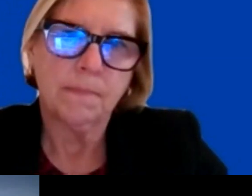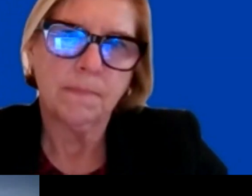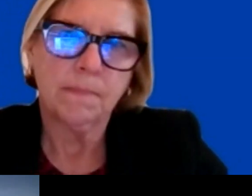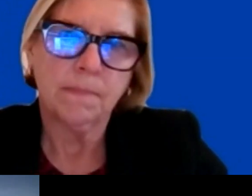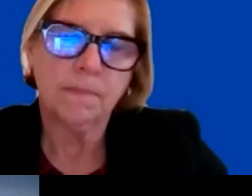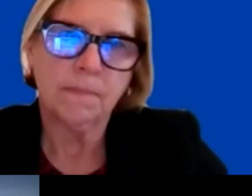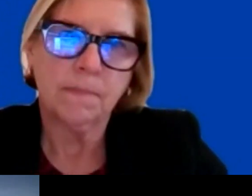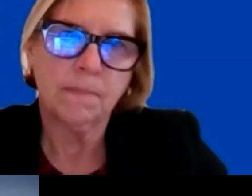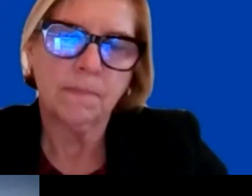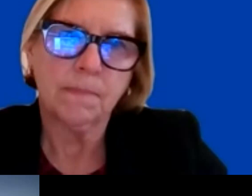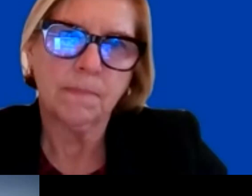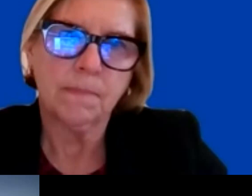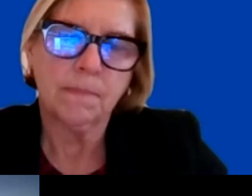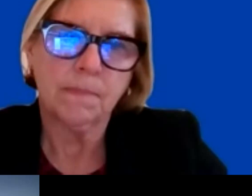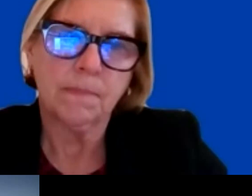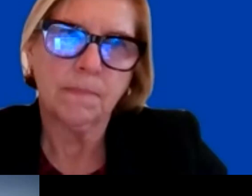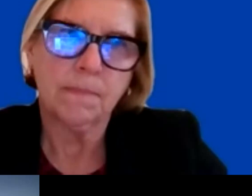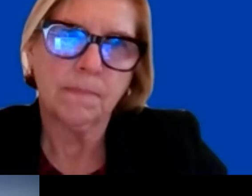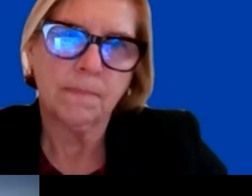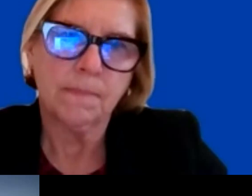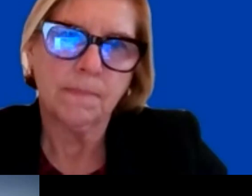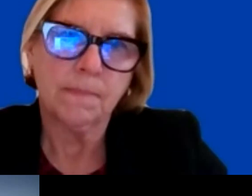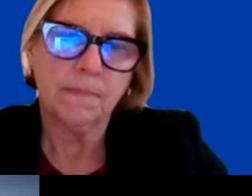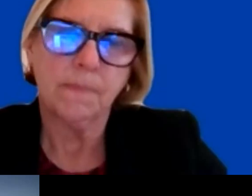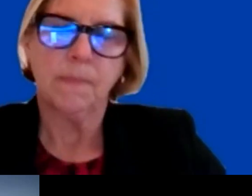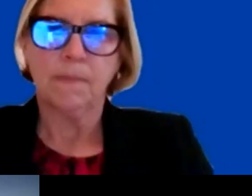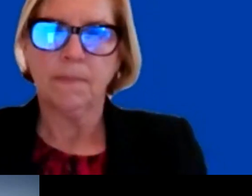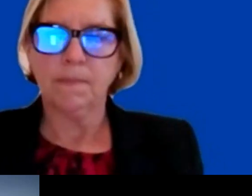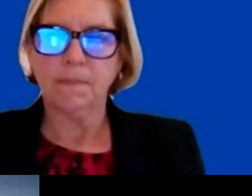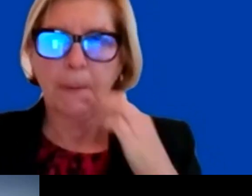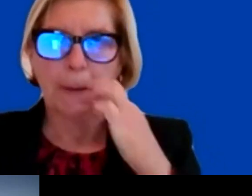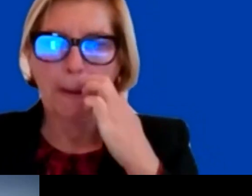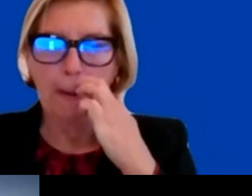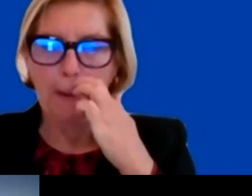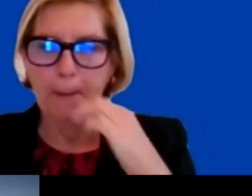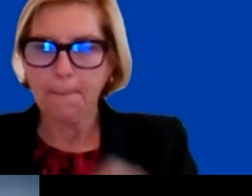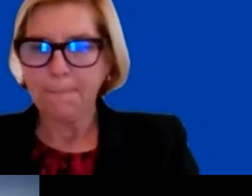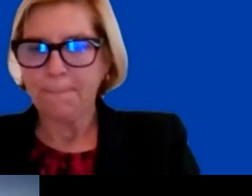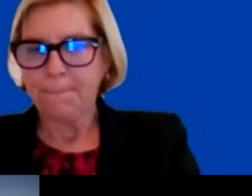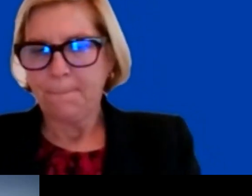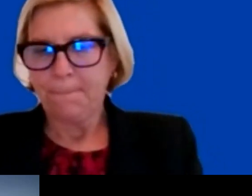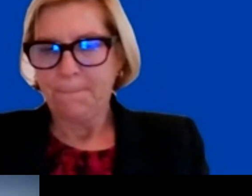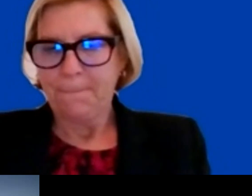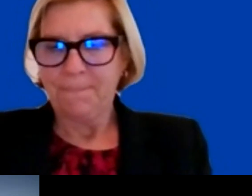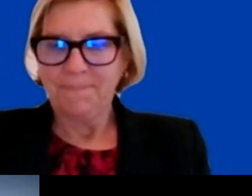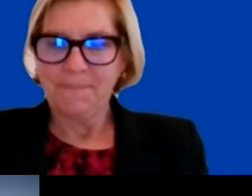of accessibility requirements for any housing, affordable housing that receives